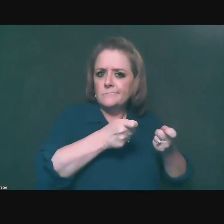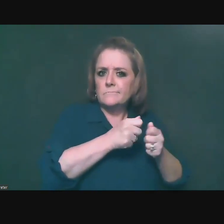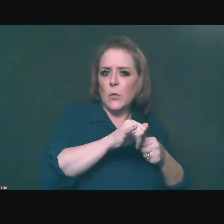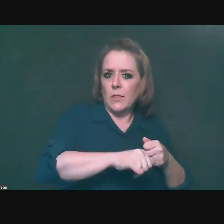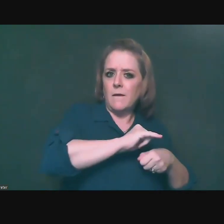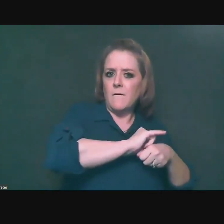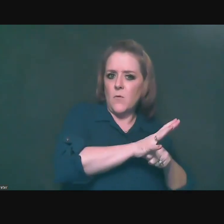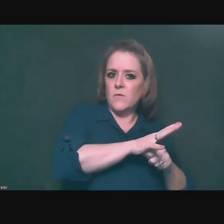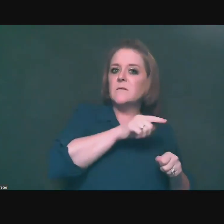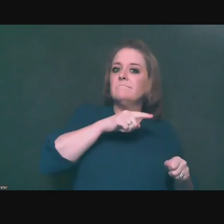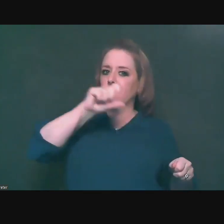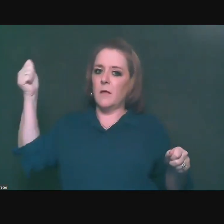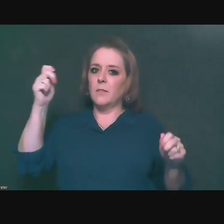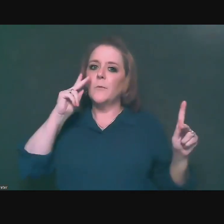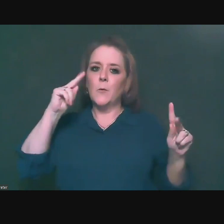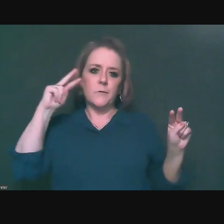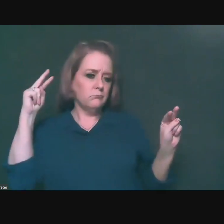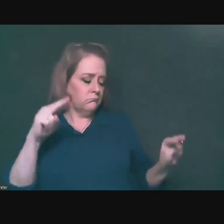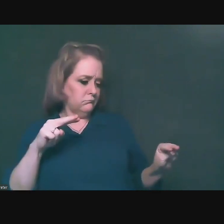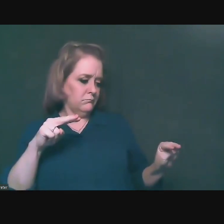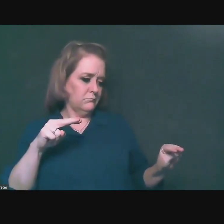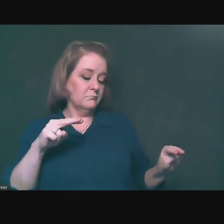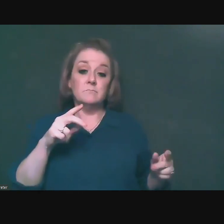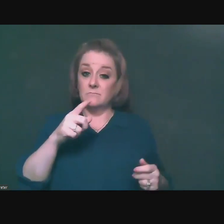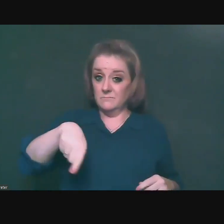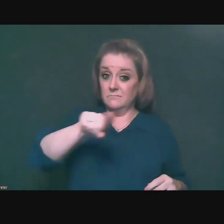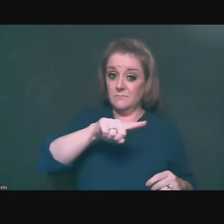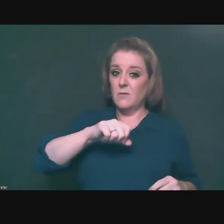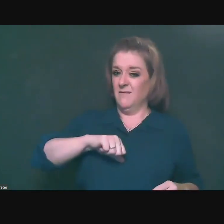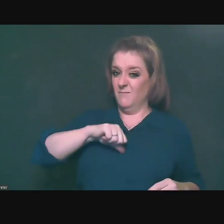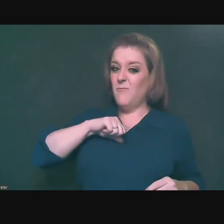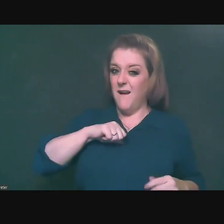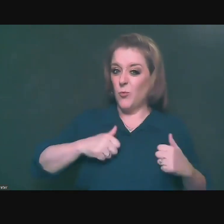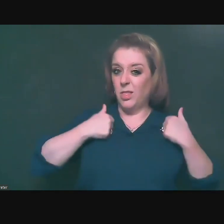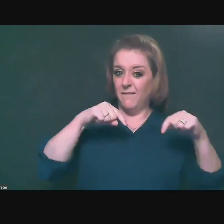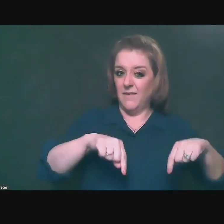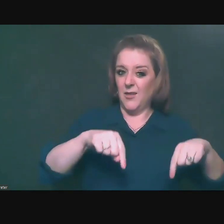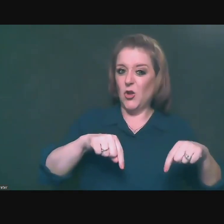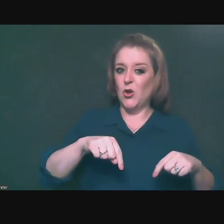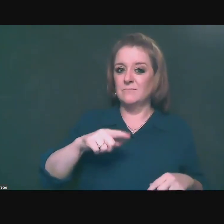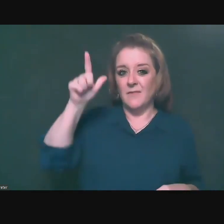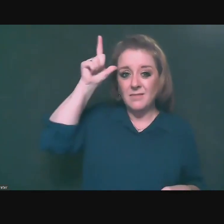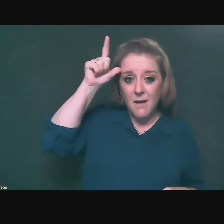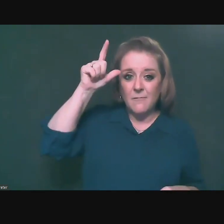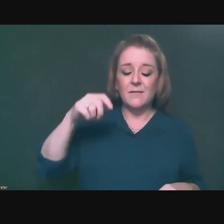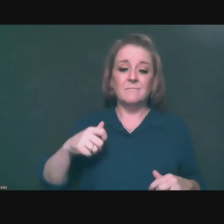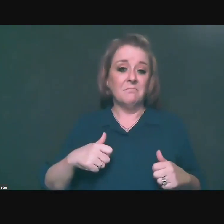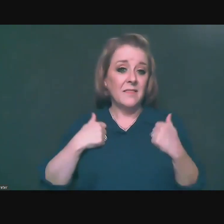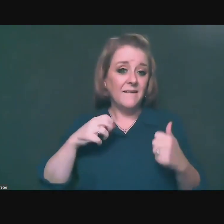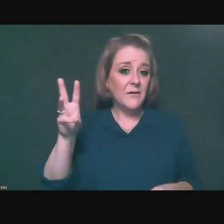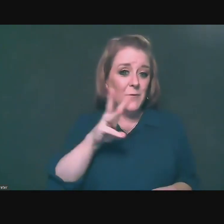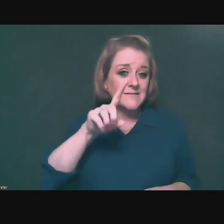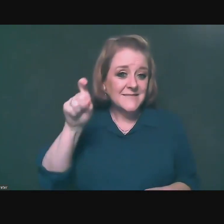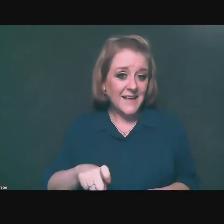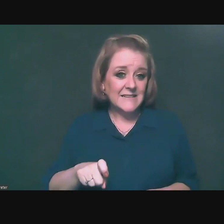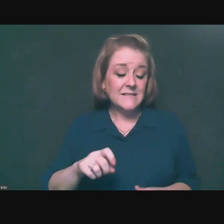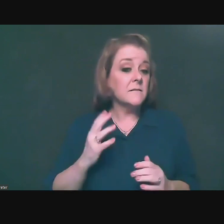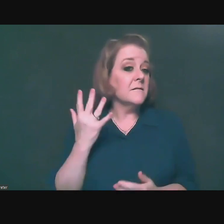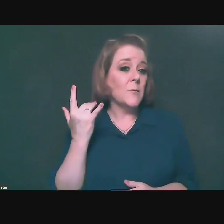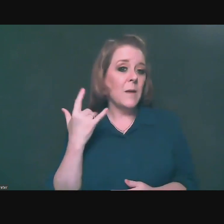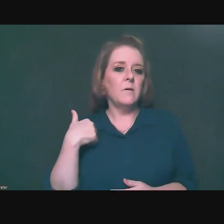Lubbock. You can be proud to be a citizen of Lubbock and West Texas right now because of what we're doing to handle